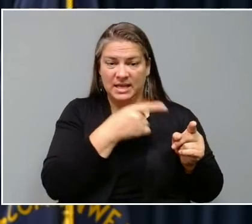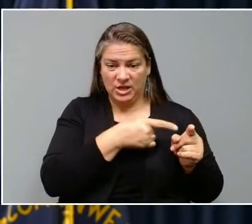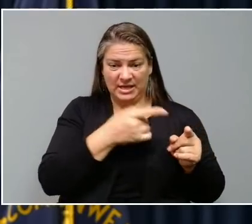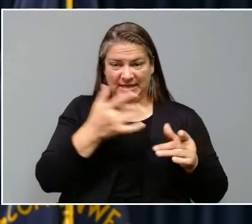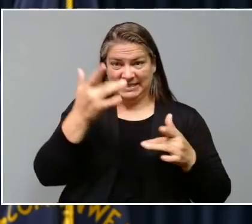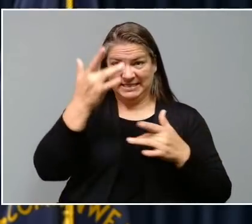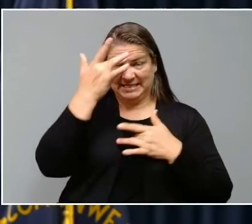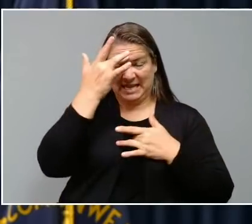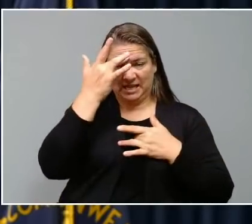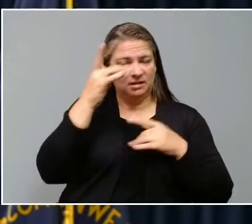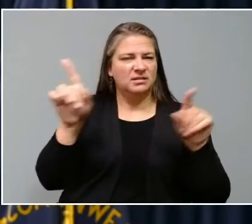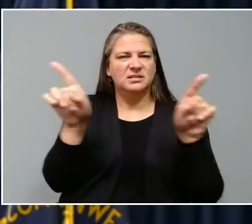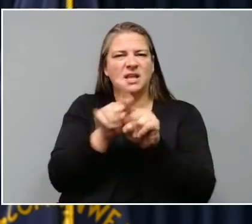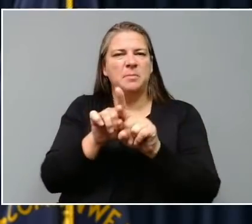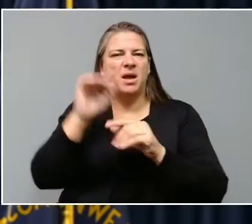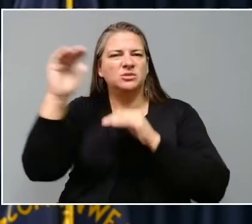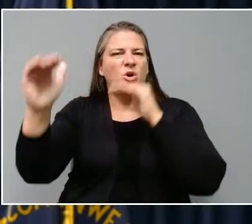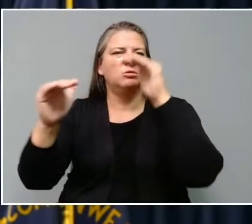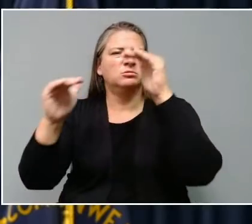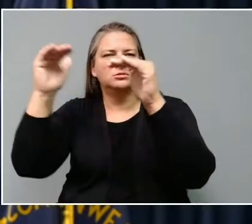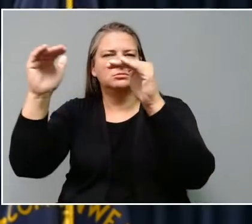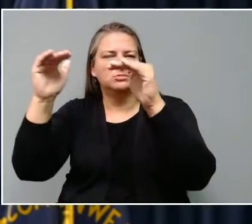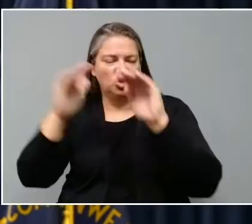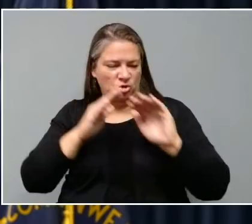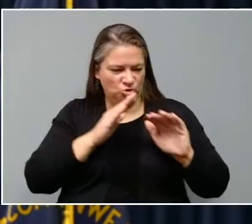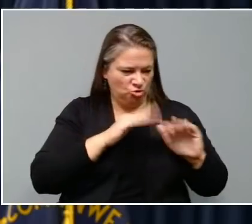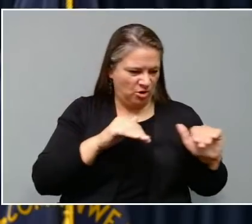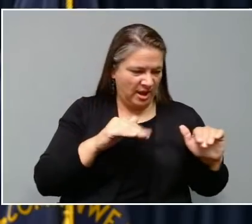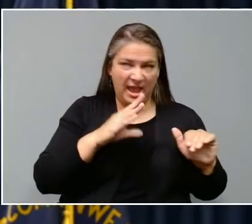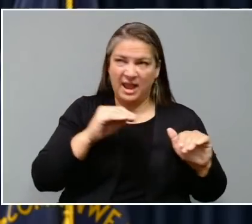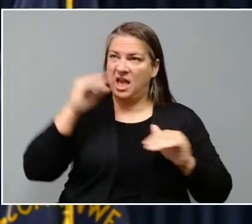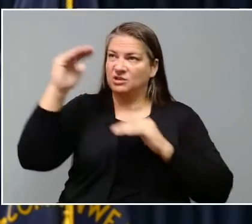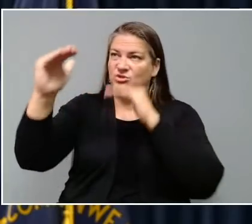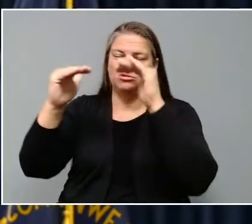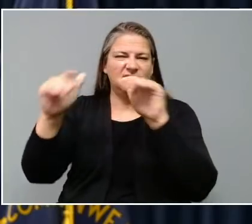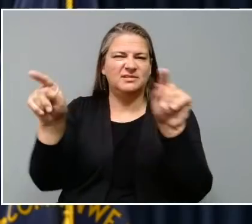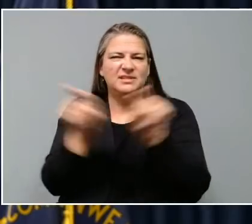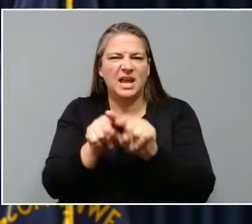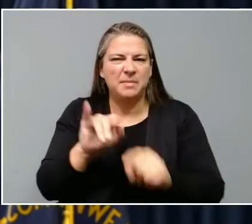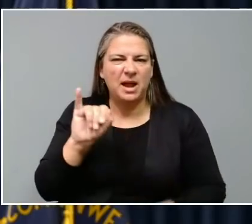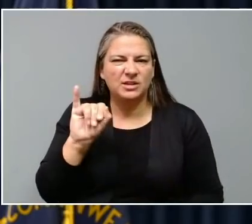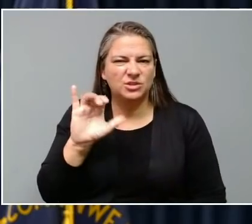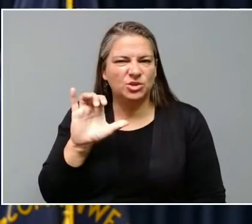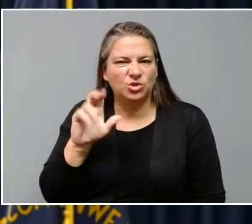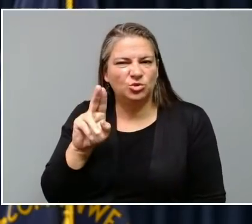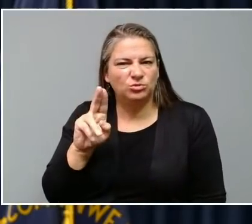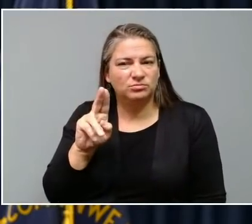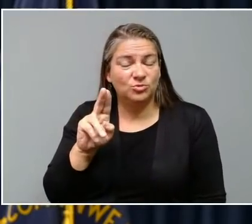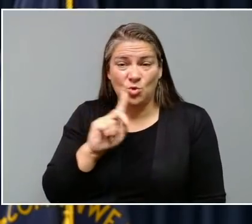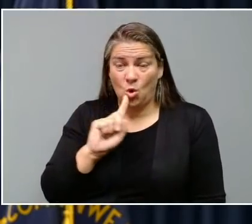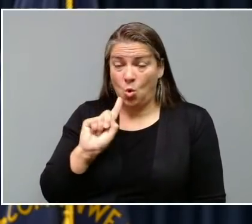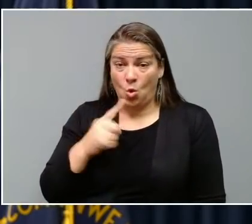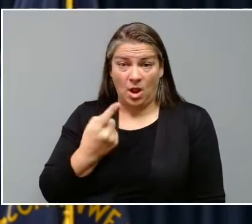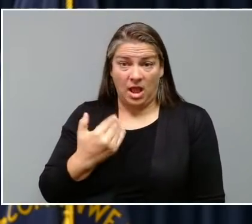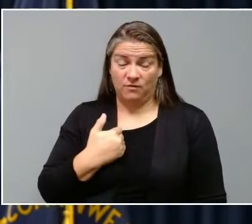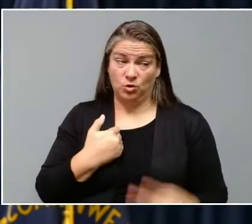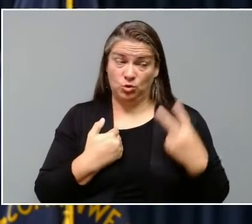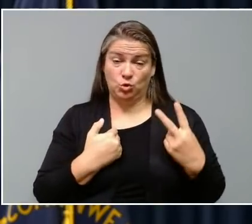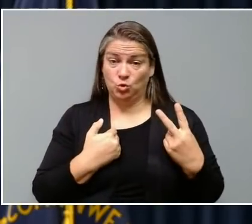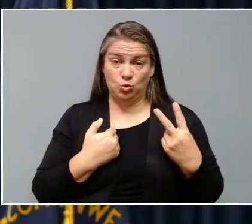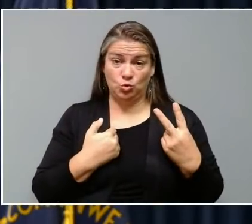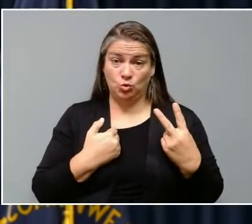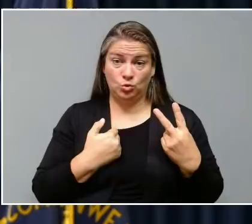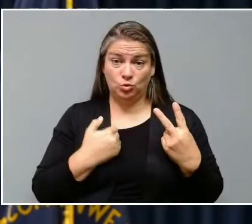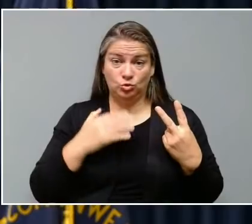adults. They are in the same ICUs. Folks, that's because there's only 2 pediatric ICU units in the state. So